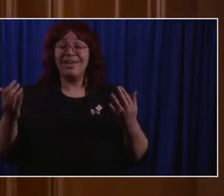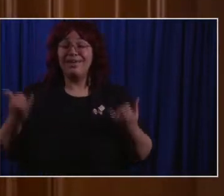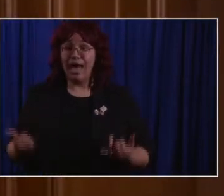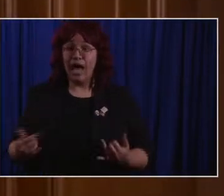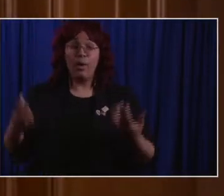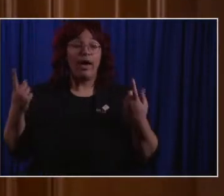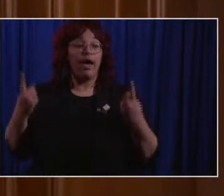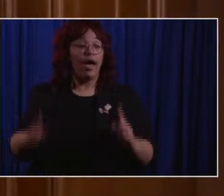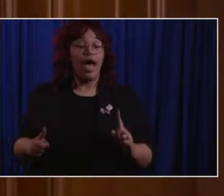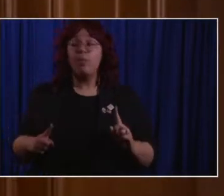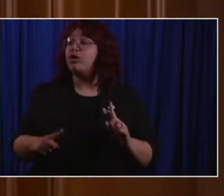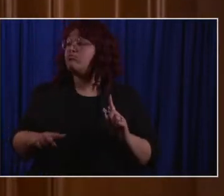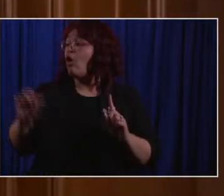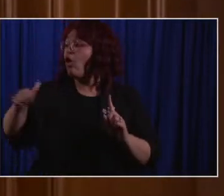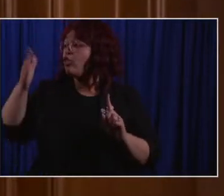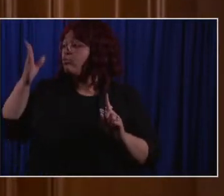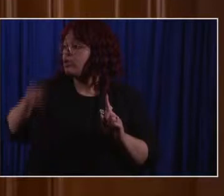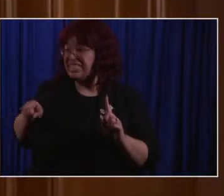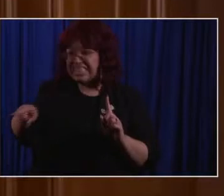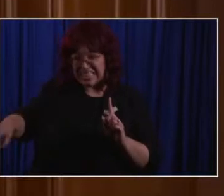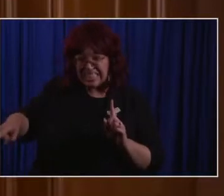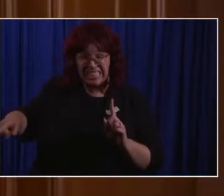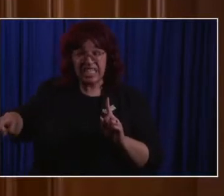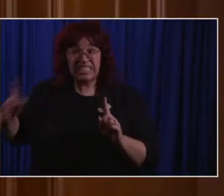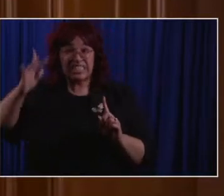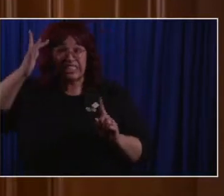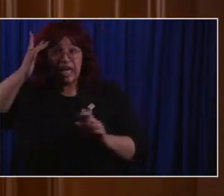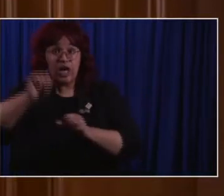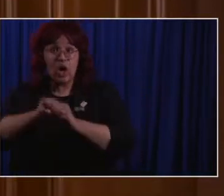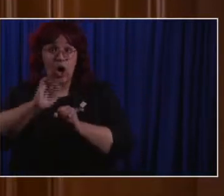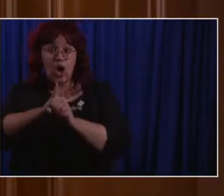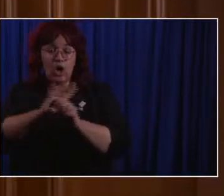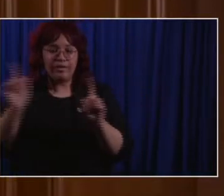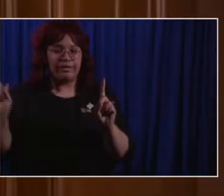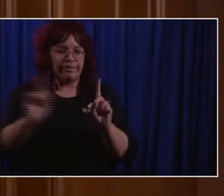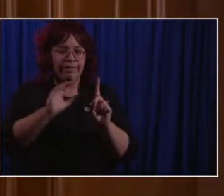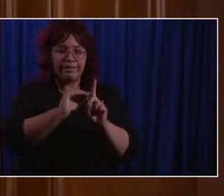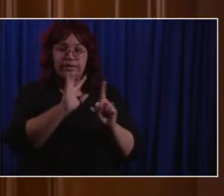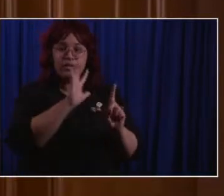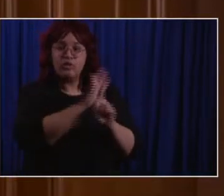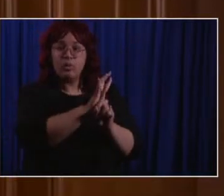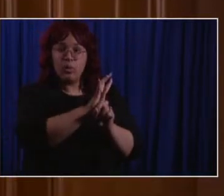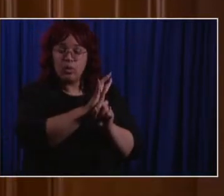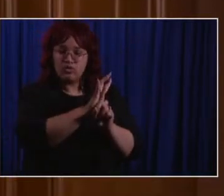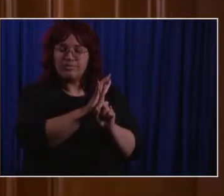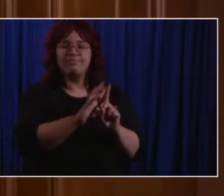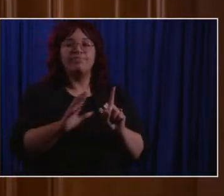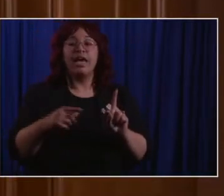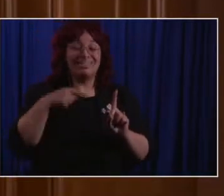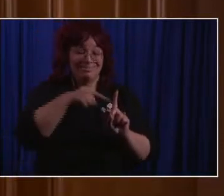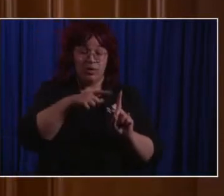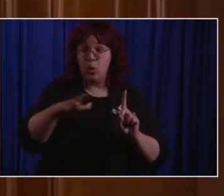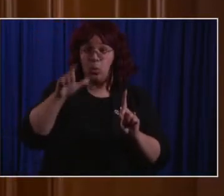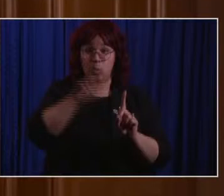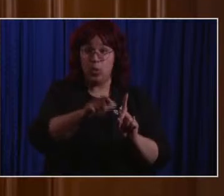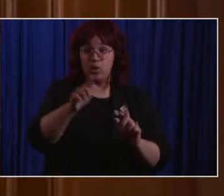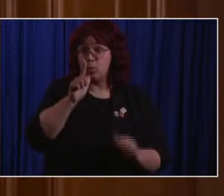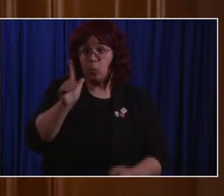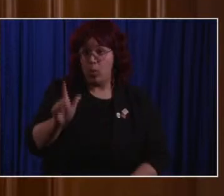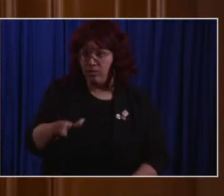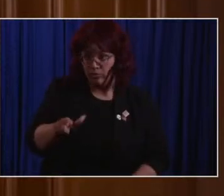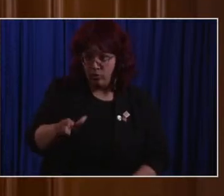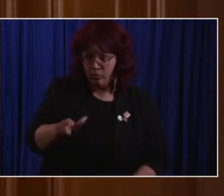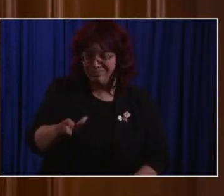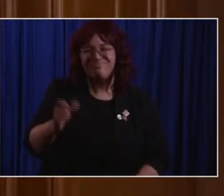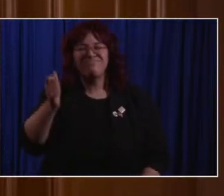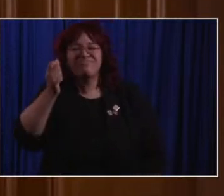Certainly, this has a big impact on students. If fully vaccinated, they now do not have to quarantine if they've been